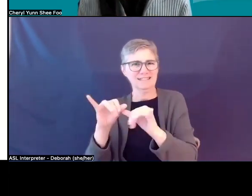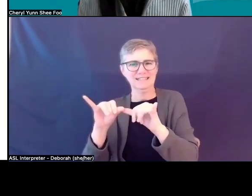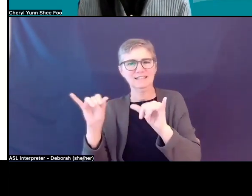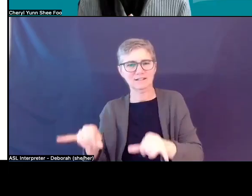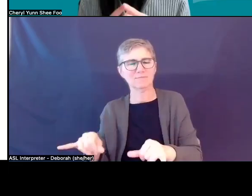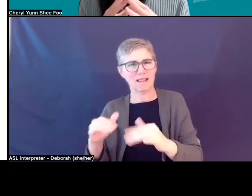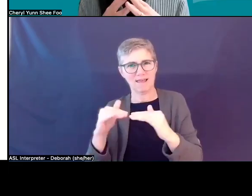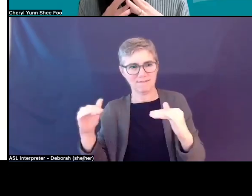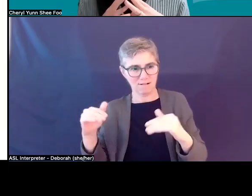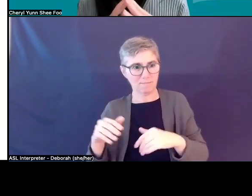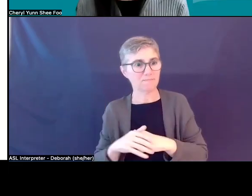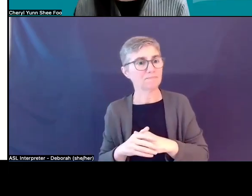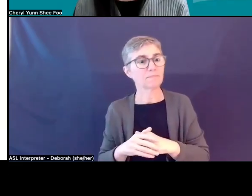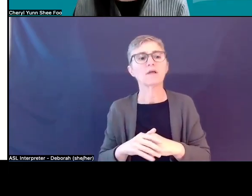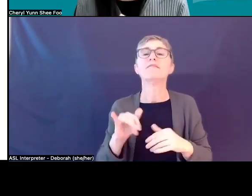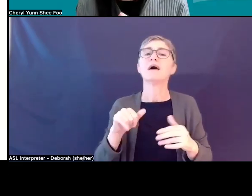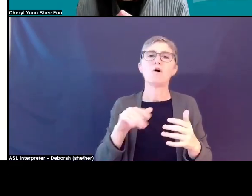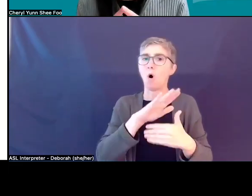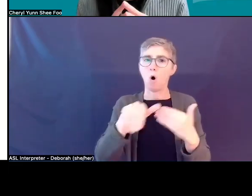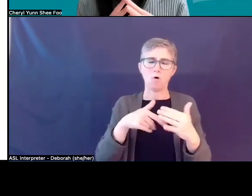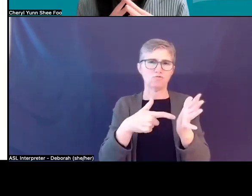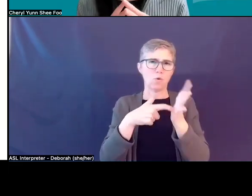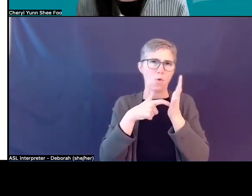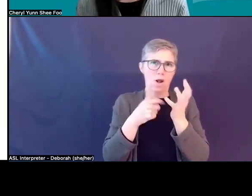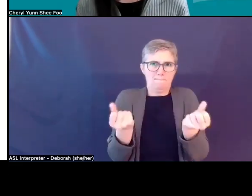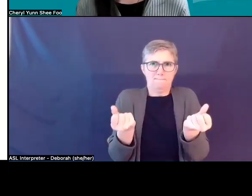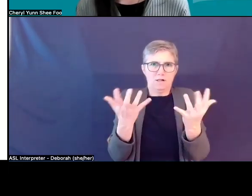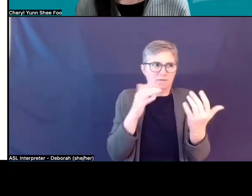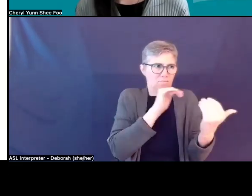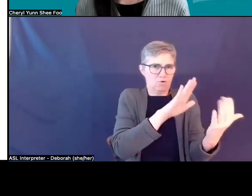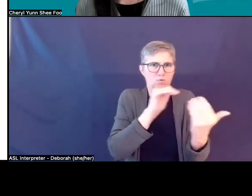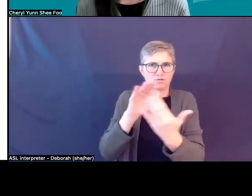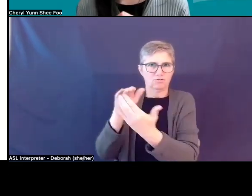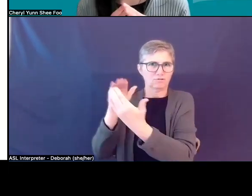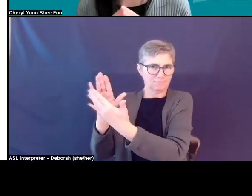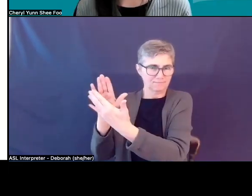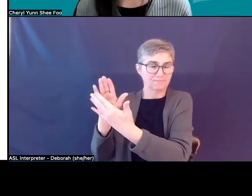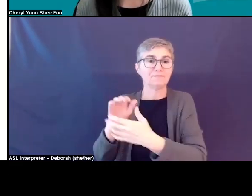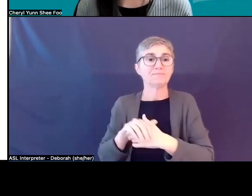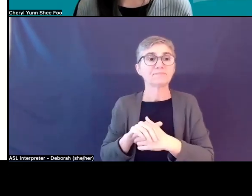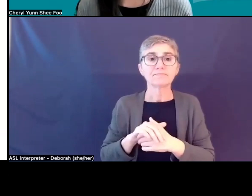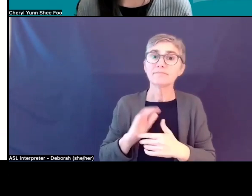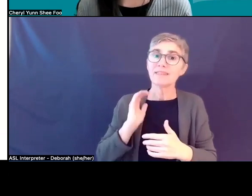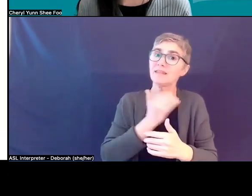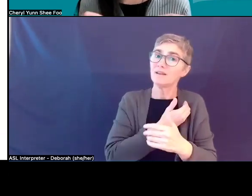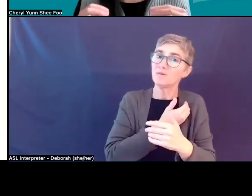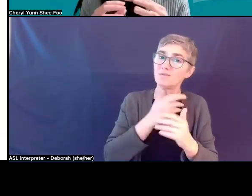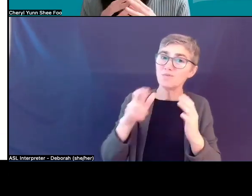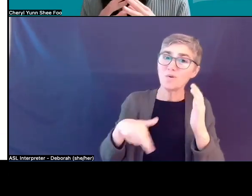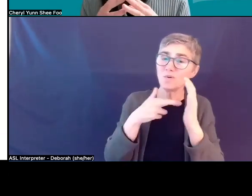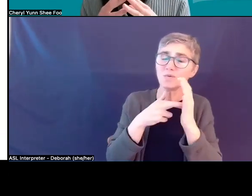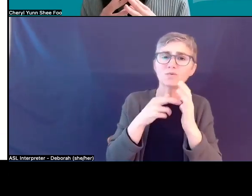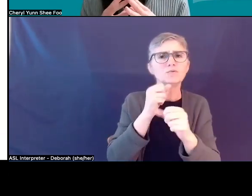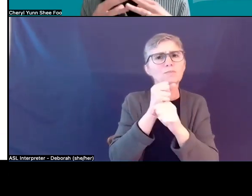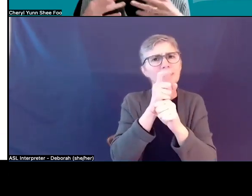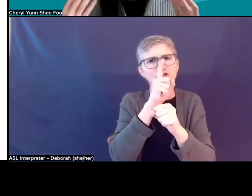solutions. And our job with this initiative is to understand how